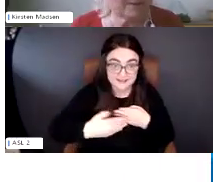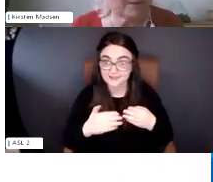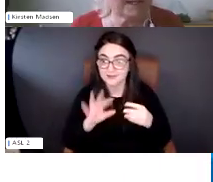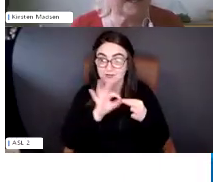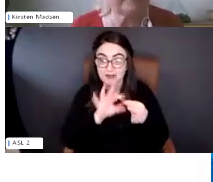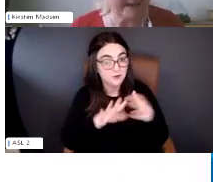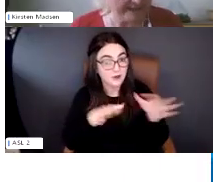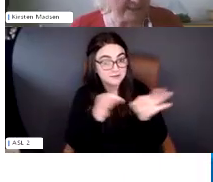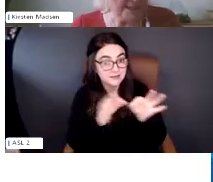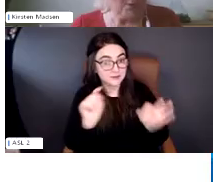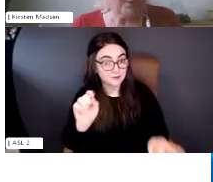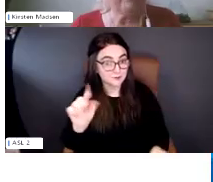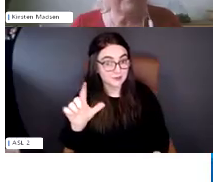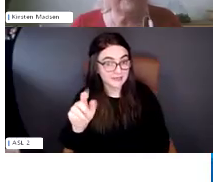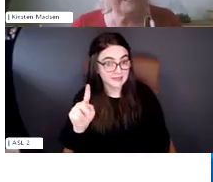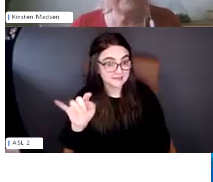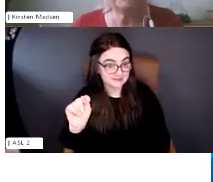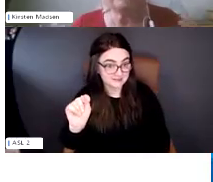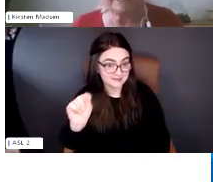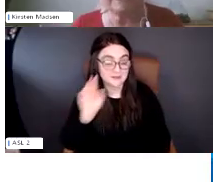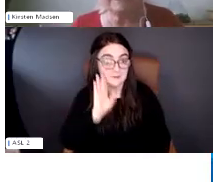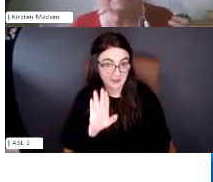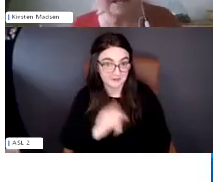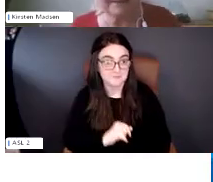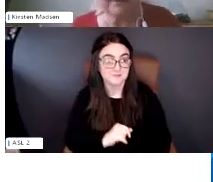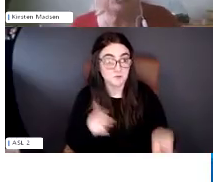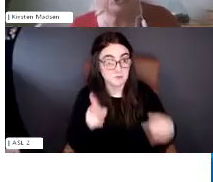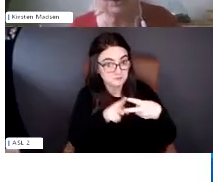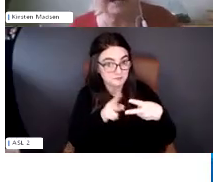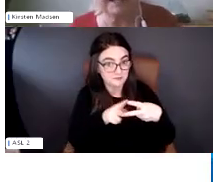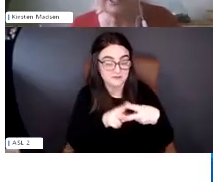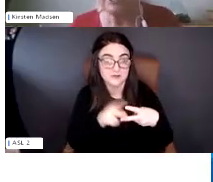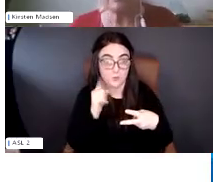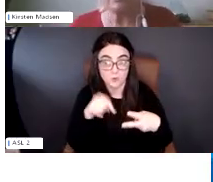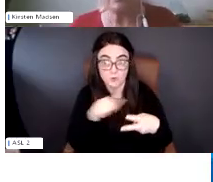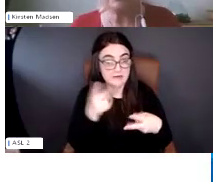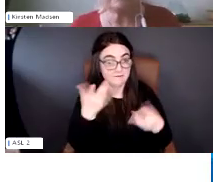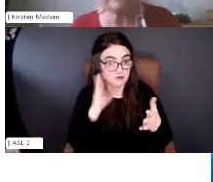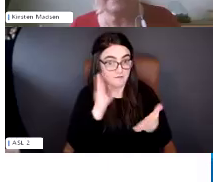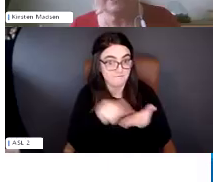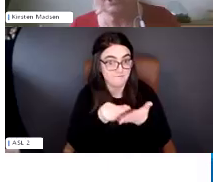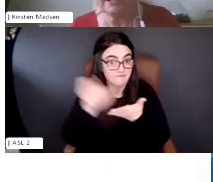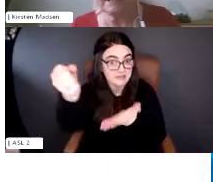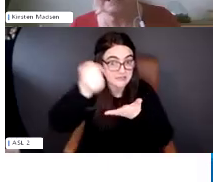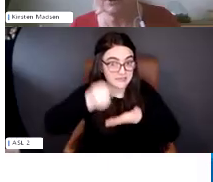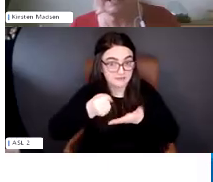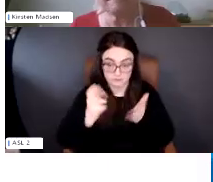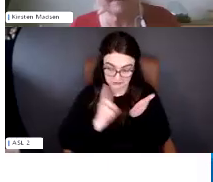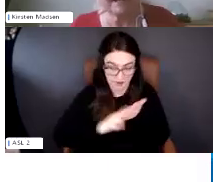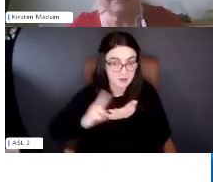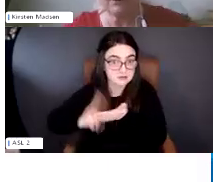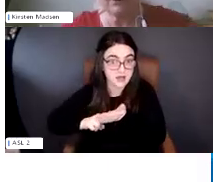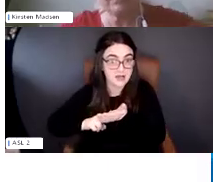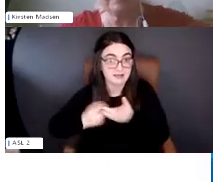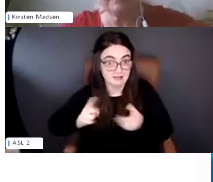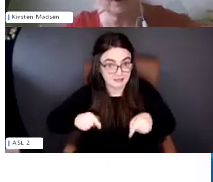the toolkit. In fact, we've obtained the funding to be able to do this. So we just signed the contracts this morning